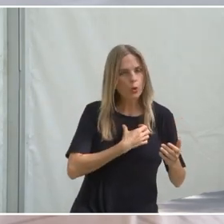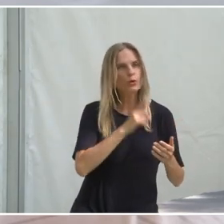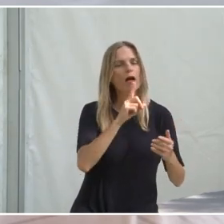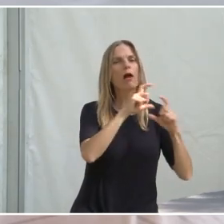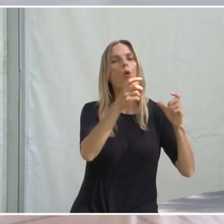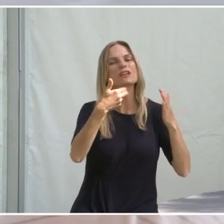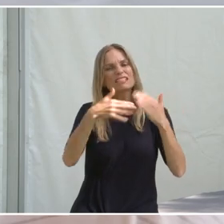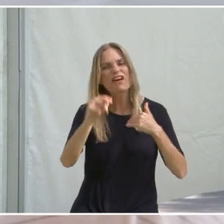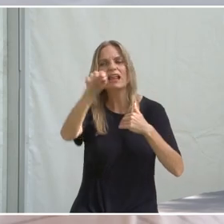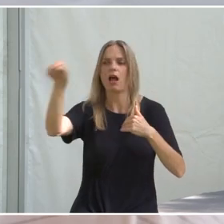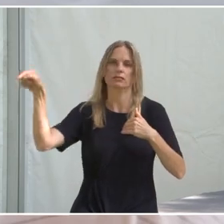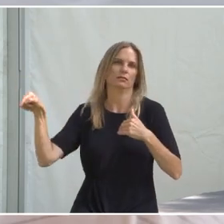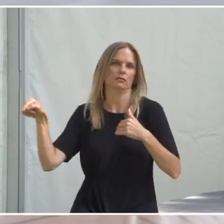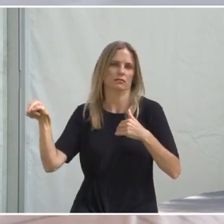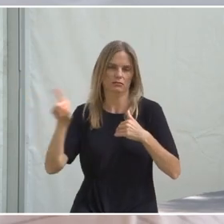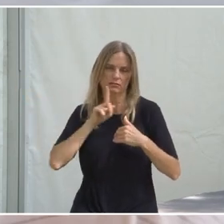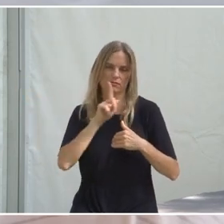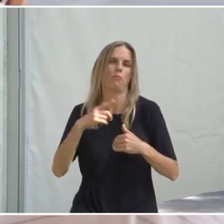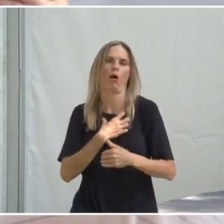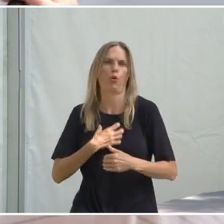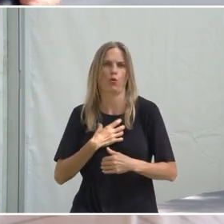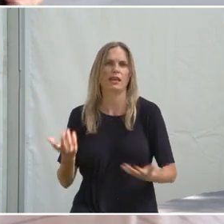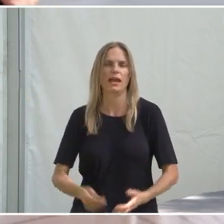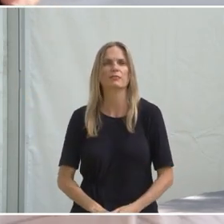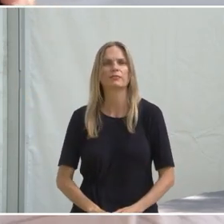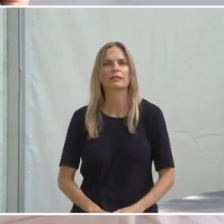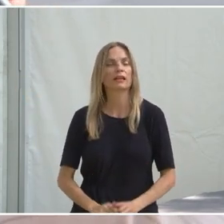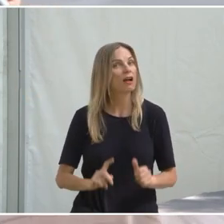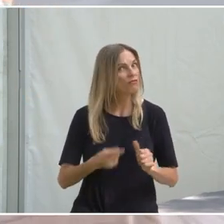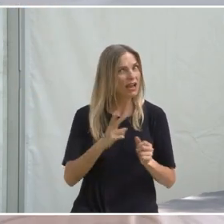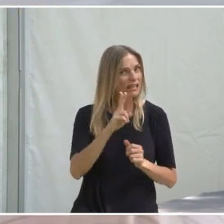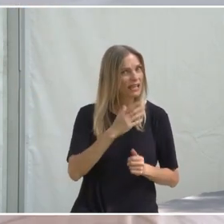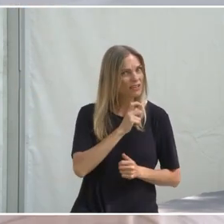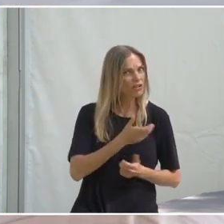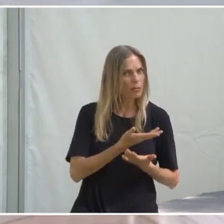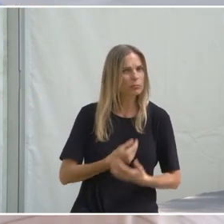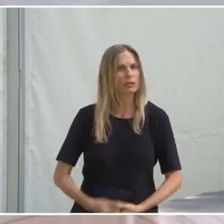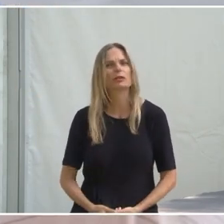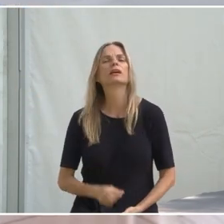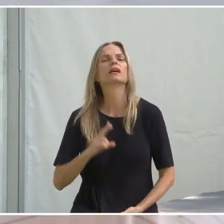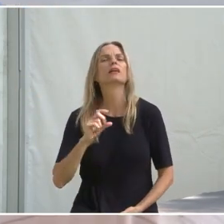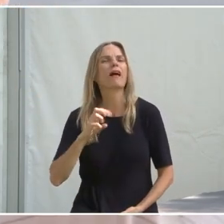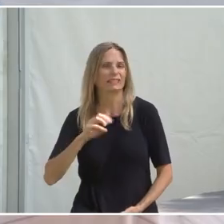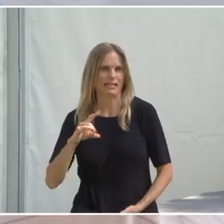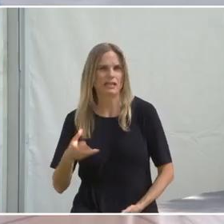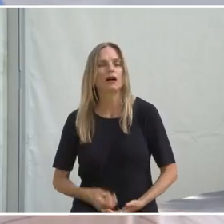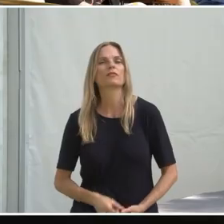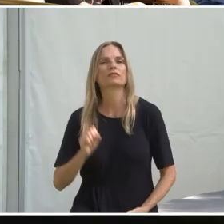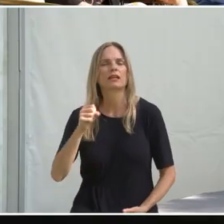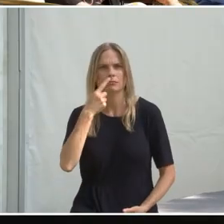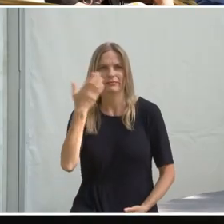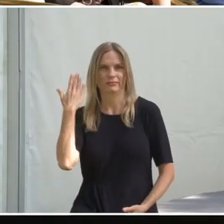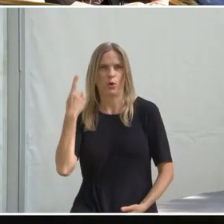together. Thanks a lot. Anyone else who wants to try and, yeah, Katariina? Yeah, well, I recently went through